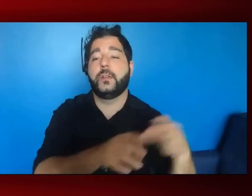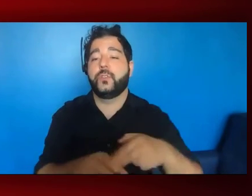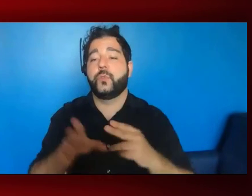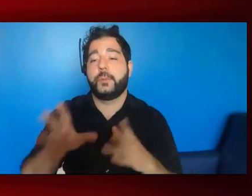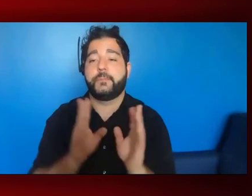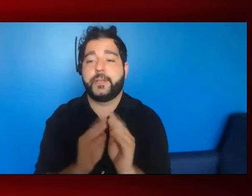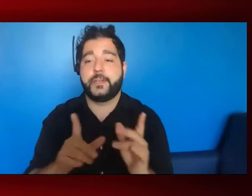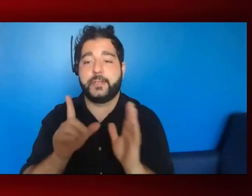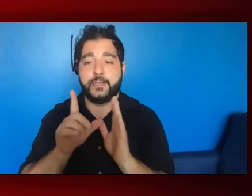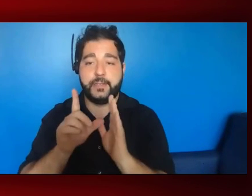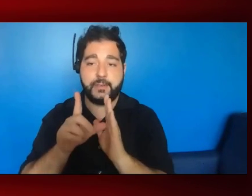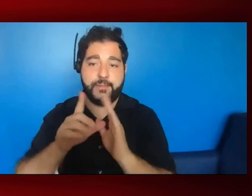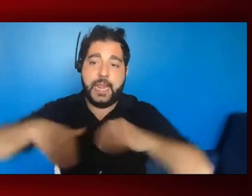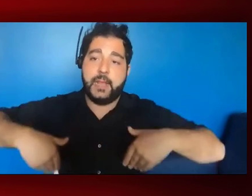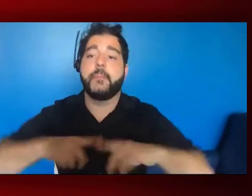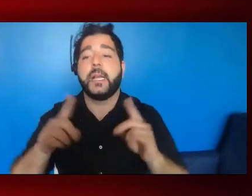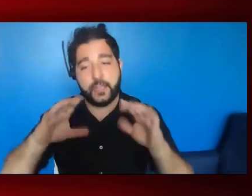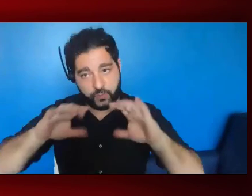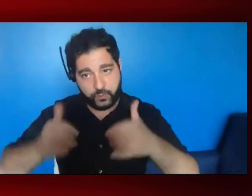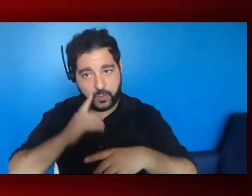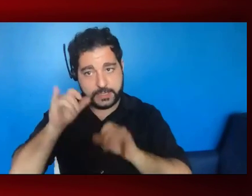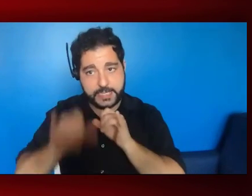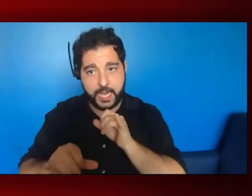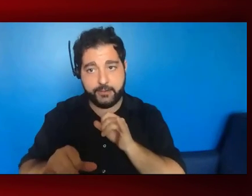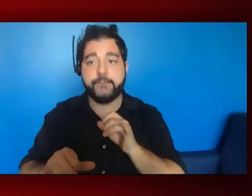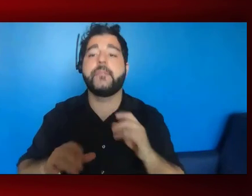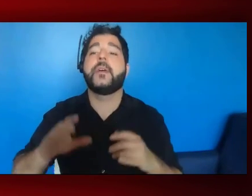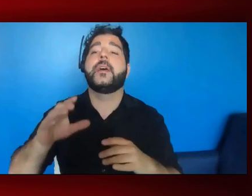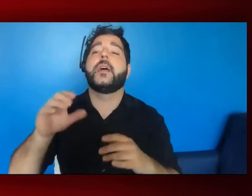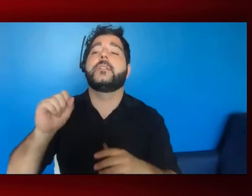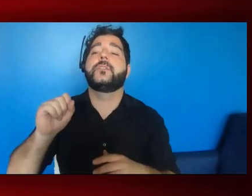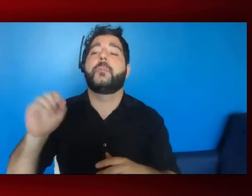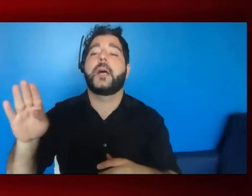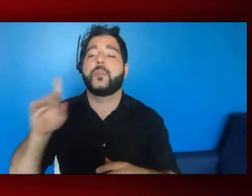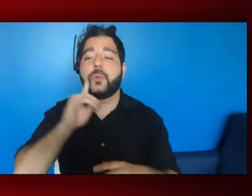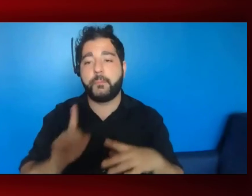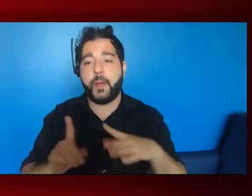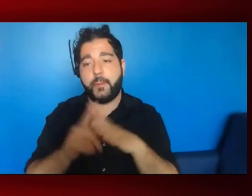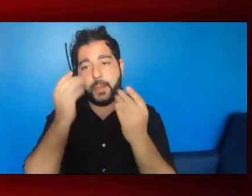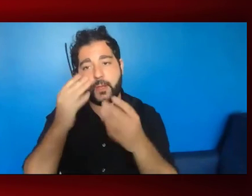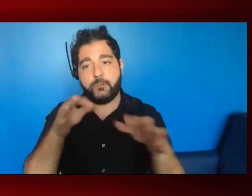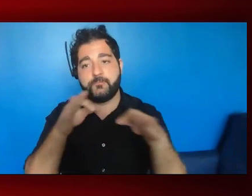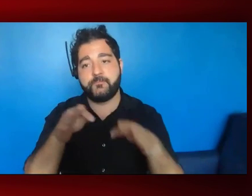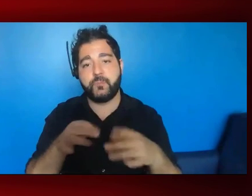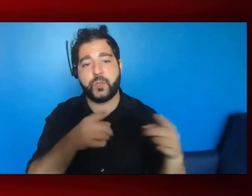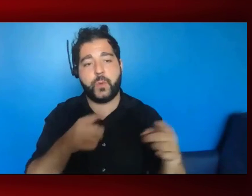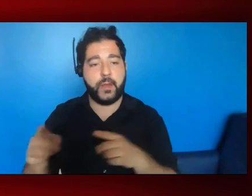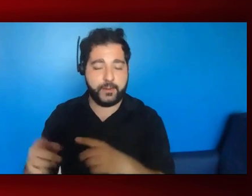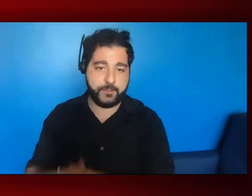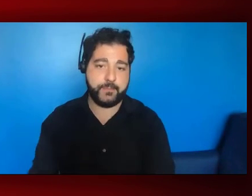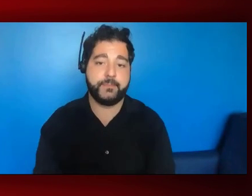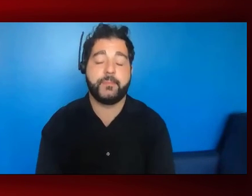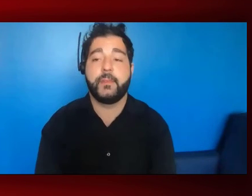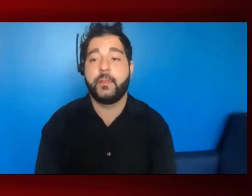if we have to reschedule, the group will stay together and Soapbox will pop in and let you know what's going on. So with